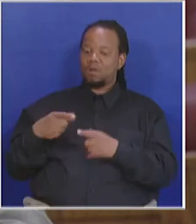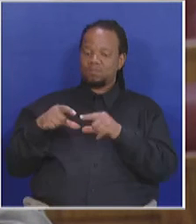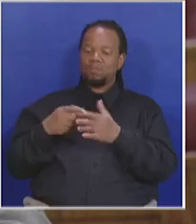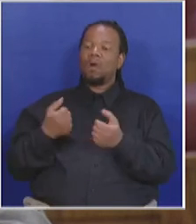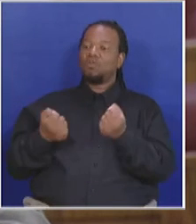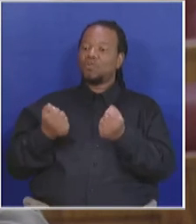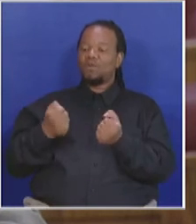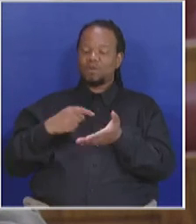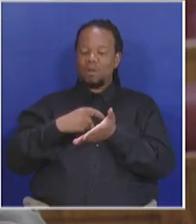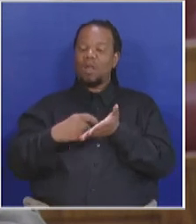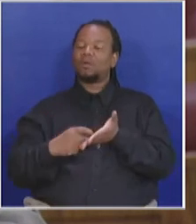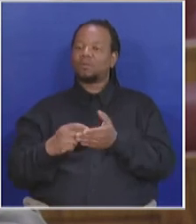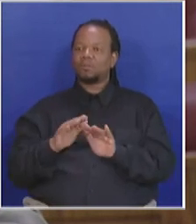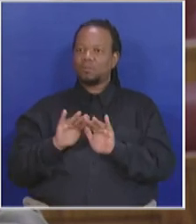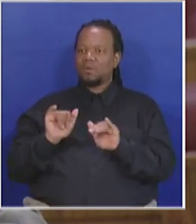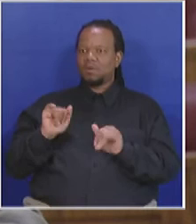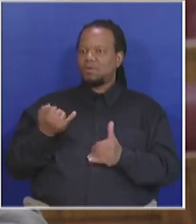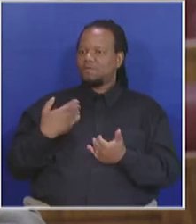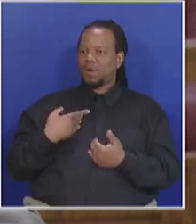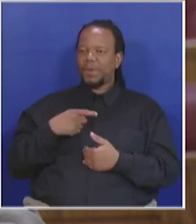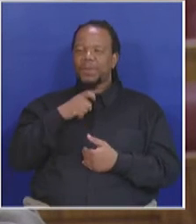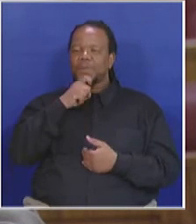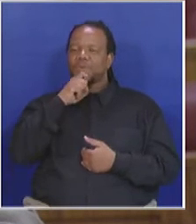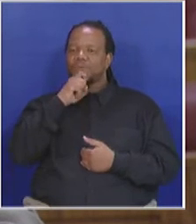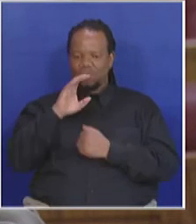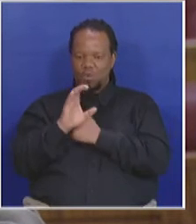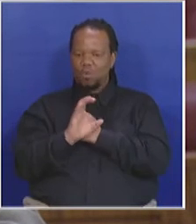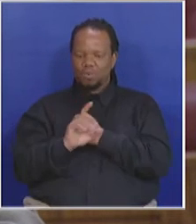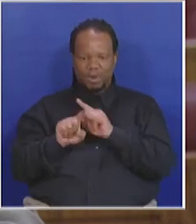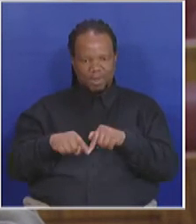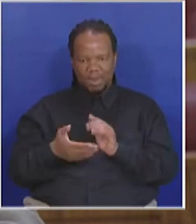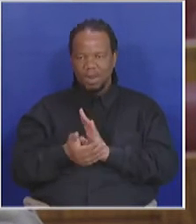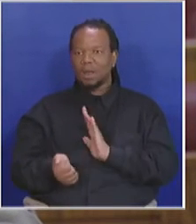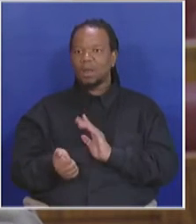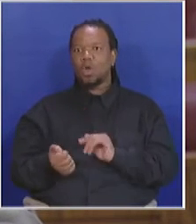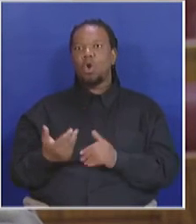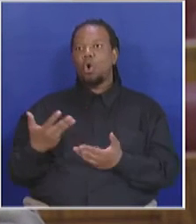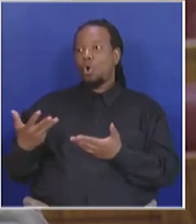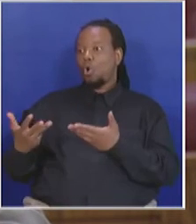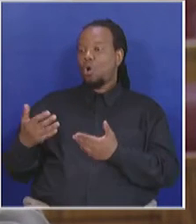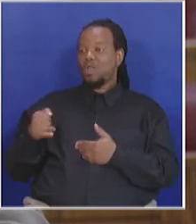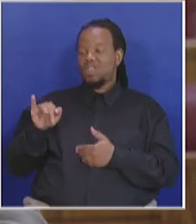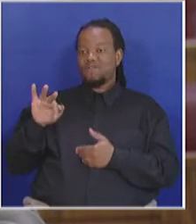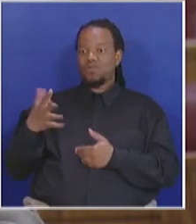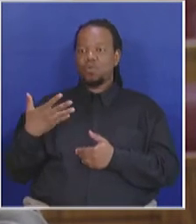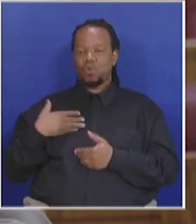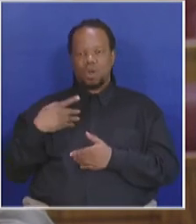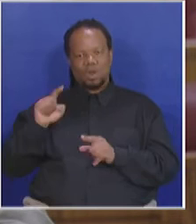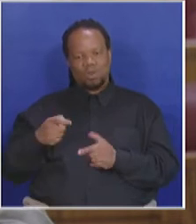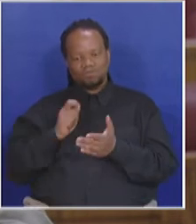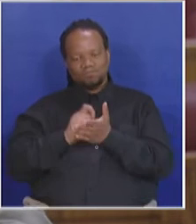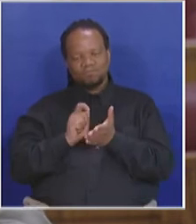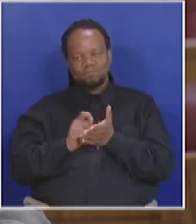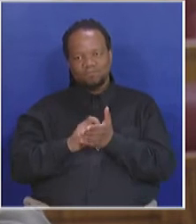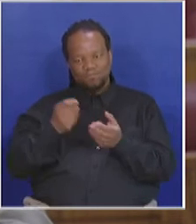they are not computer literate and unable to write media releases. And also knows that this